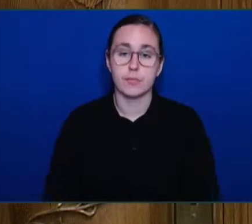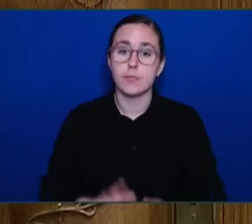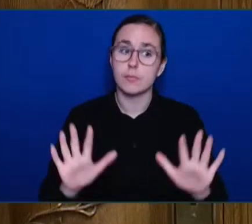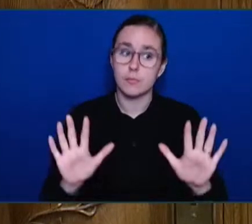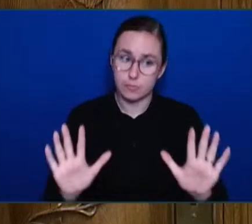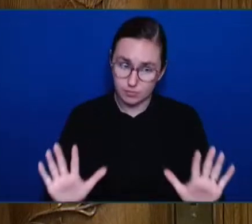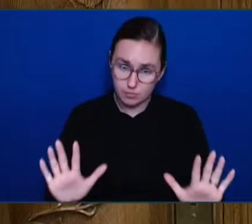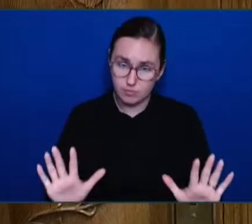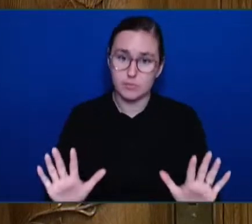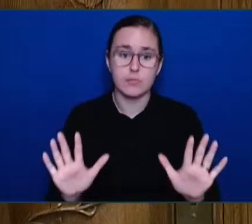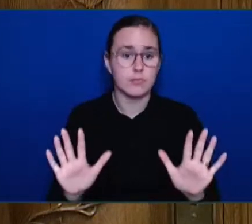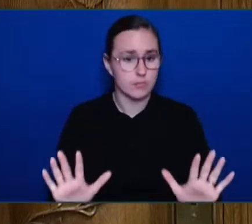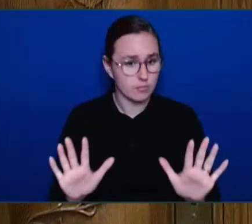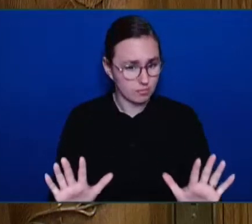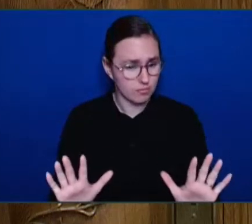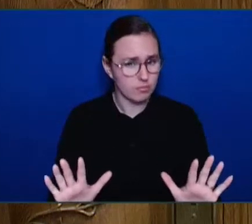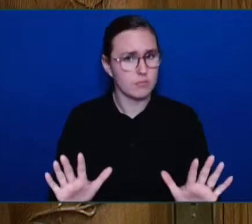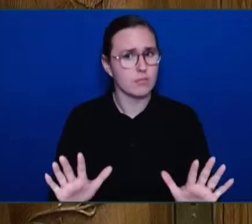Members.